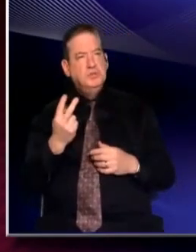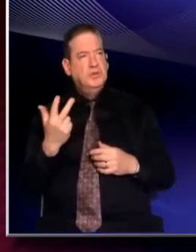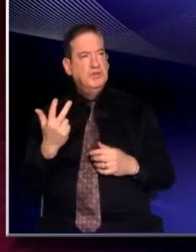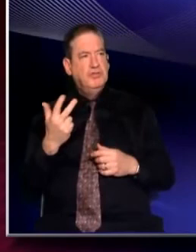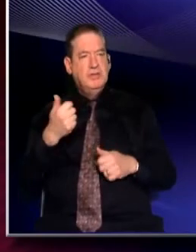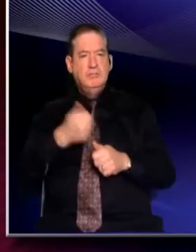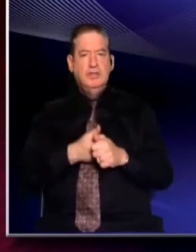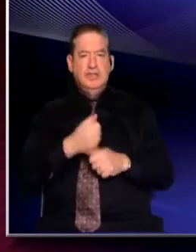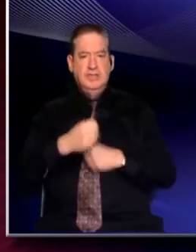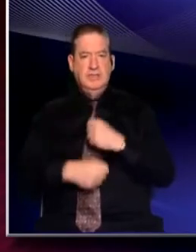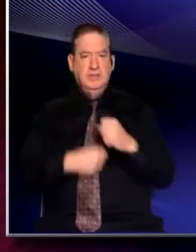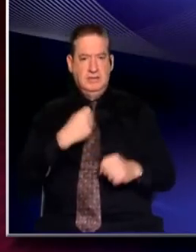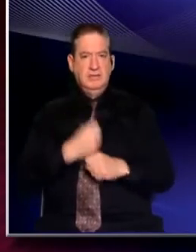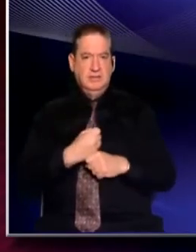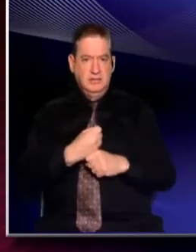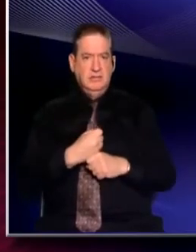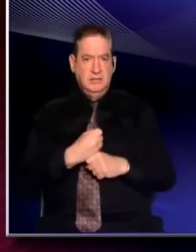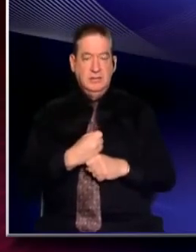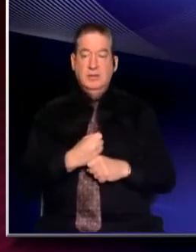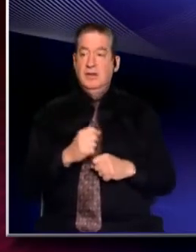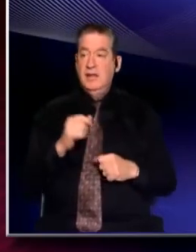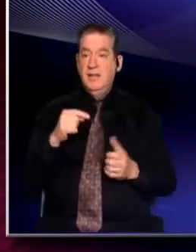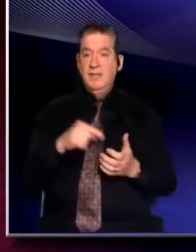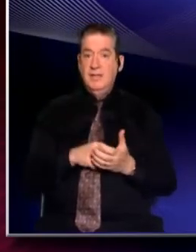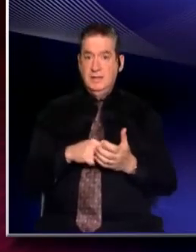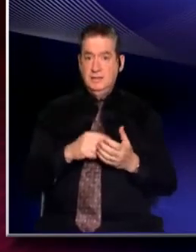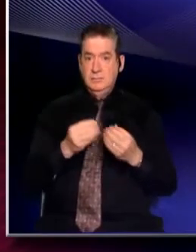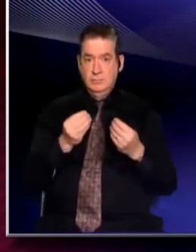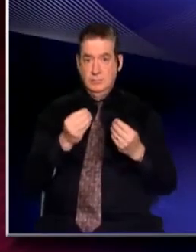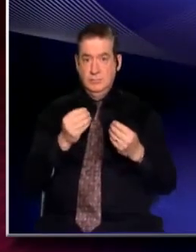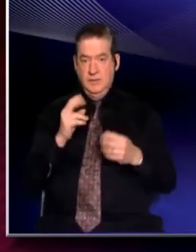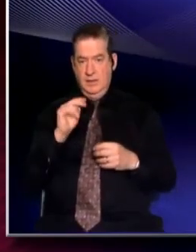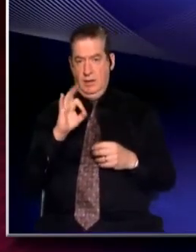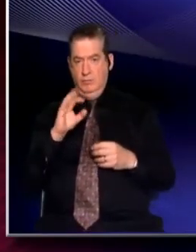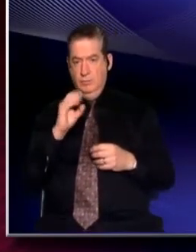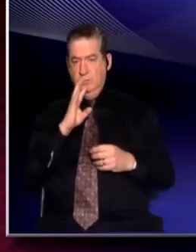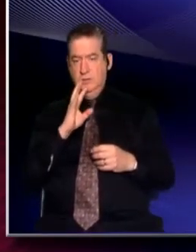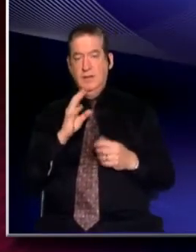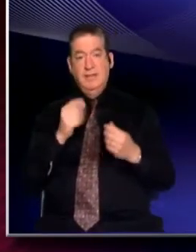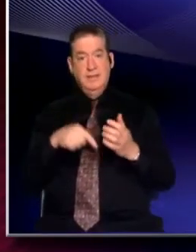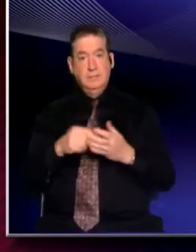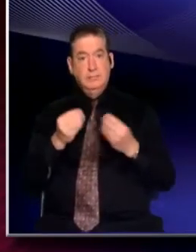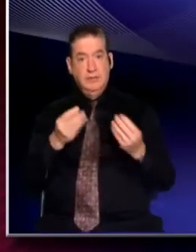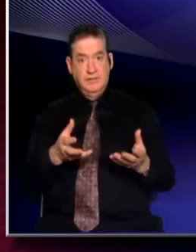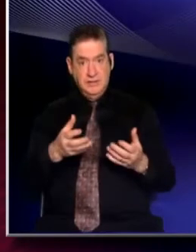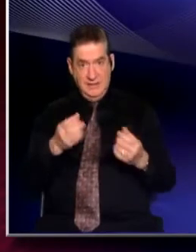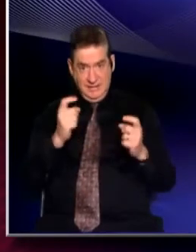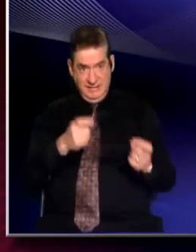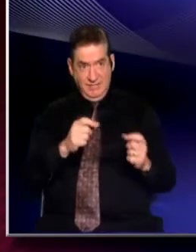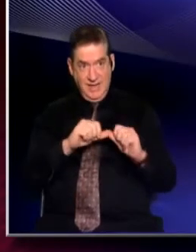2 or 3 a year. 2 or 3 a year? Okay. Okay. Does this provision give the agency adequate protection,